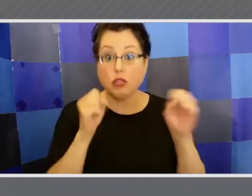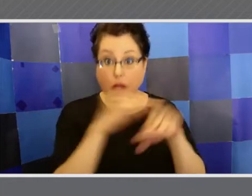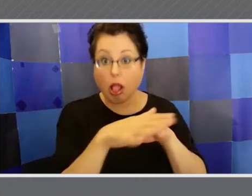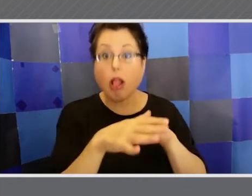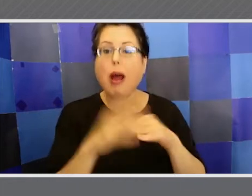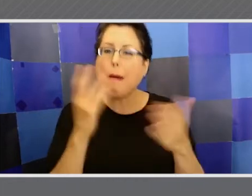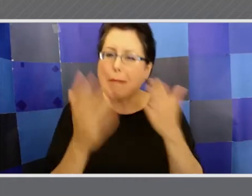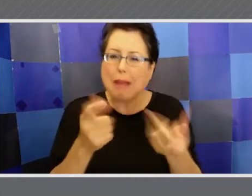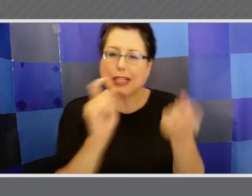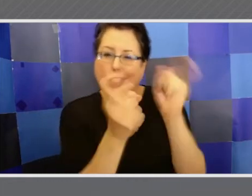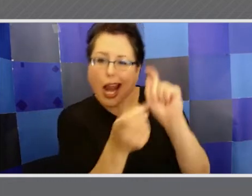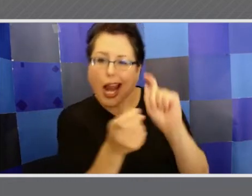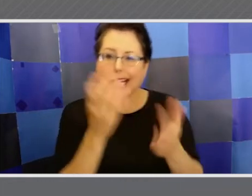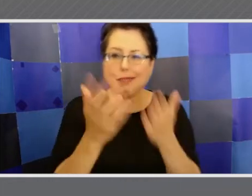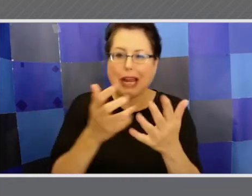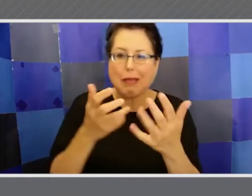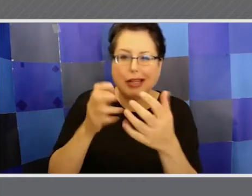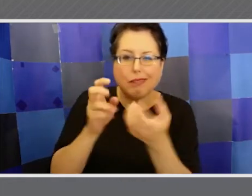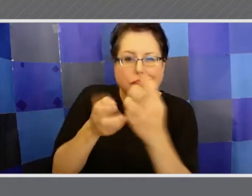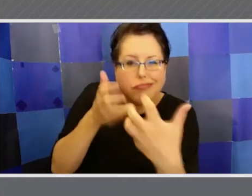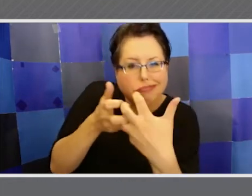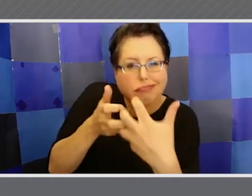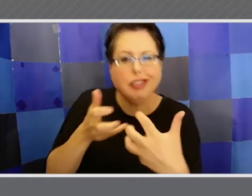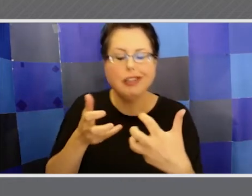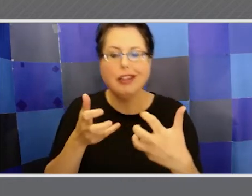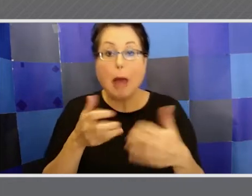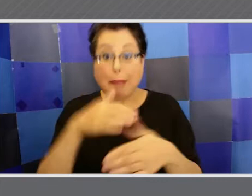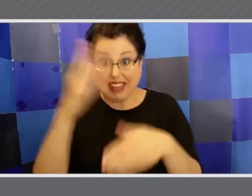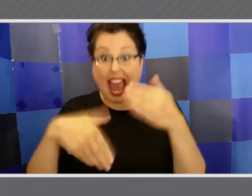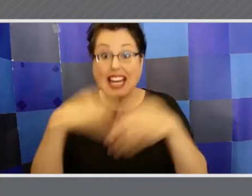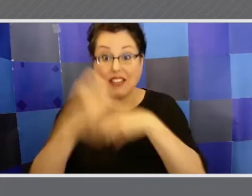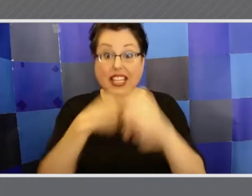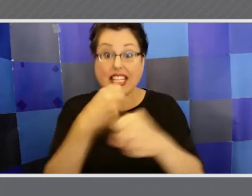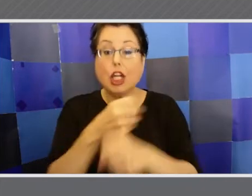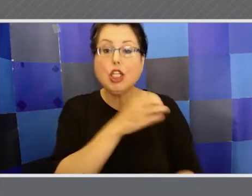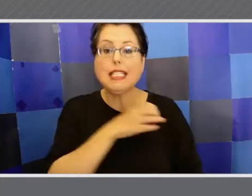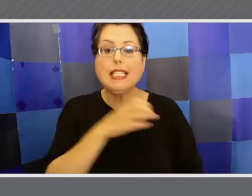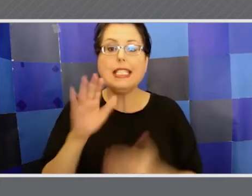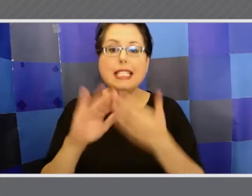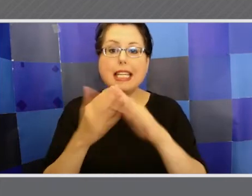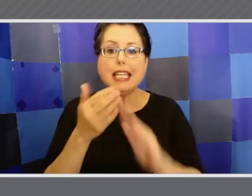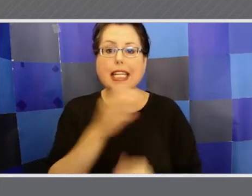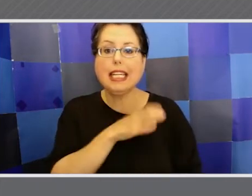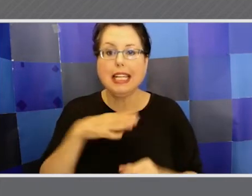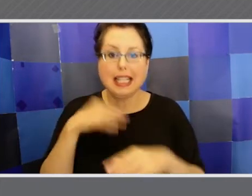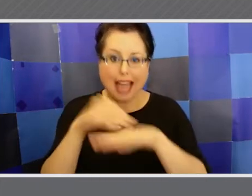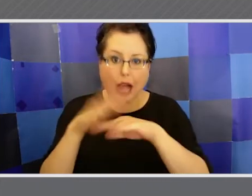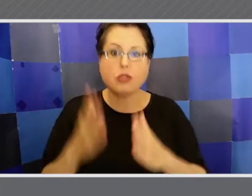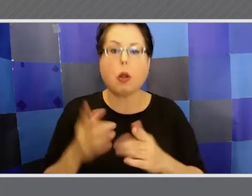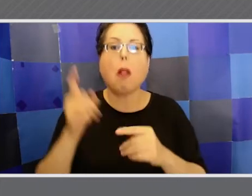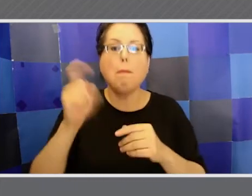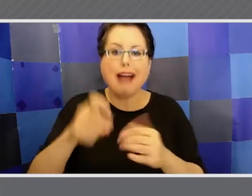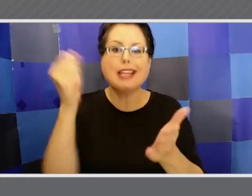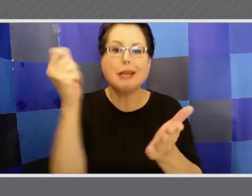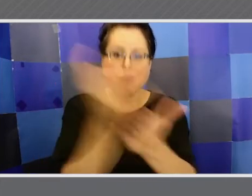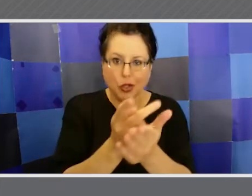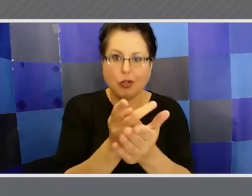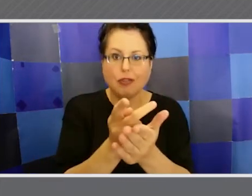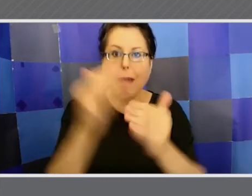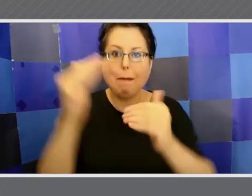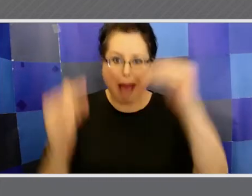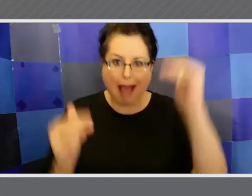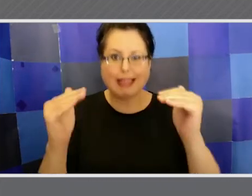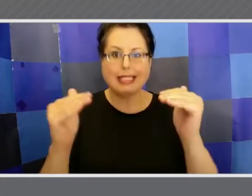be amendments, and then by the end of the year, City Council must approve a balanced budget. And then the whole cycle